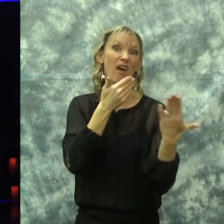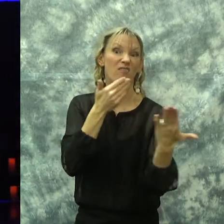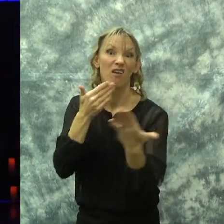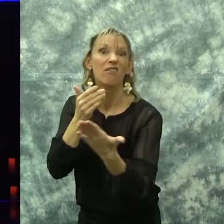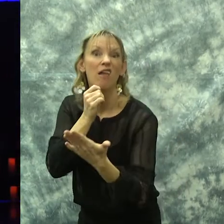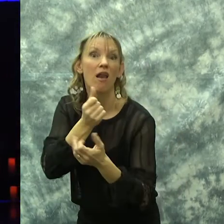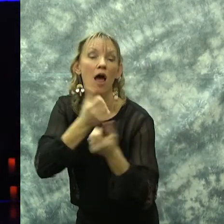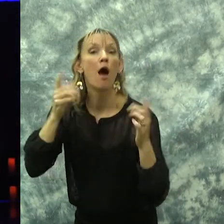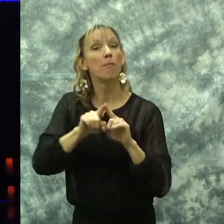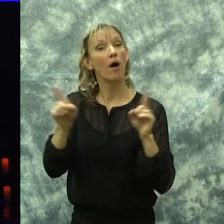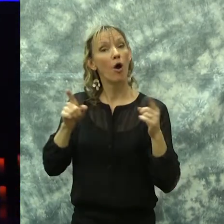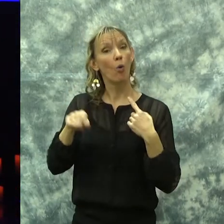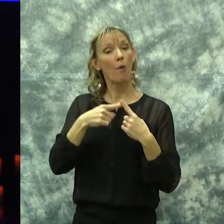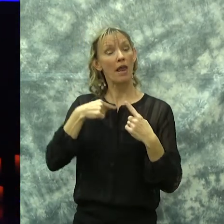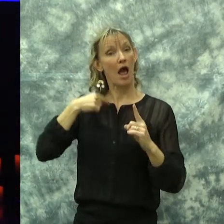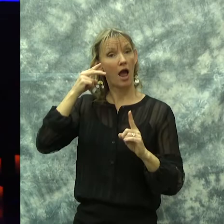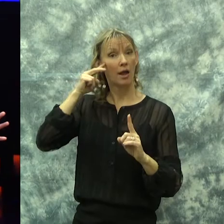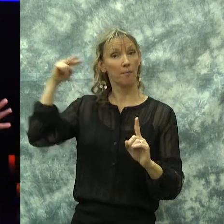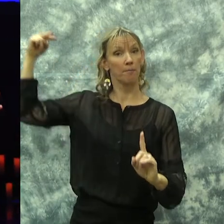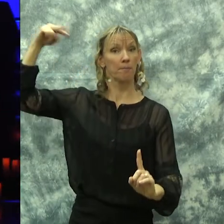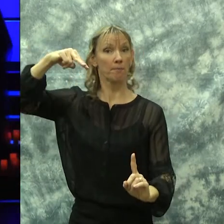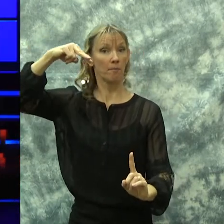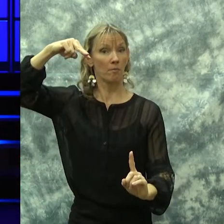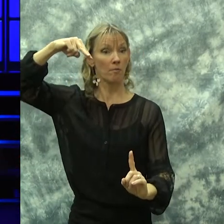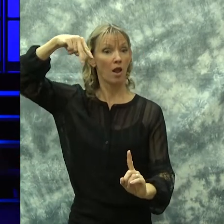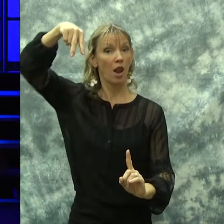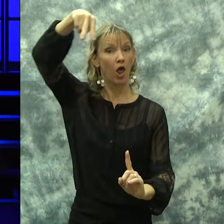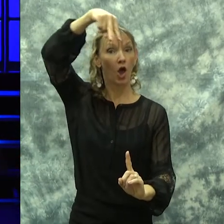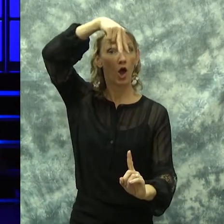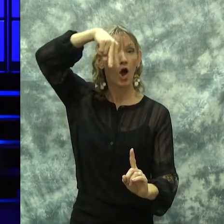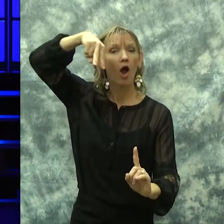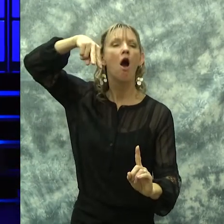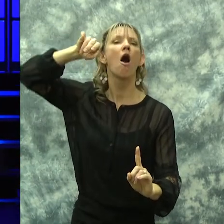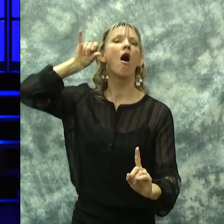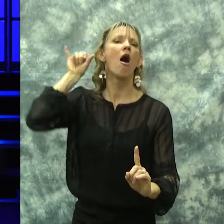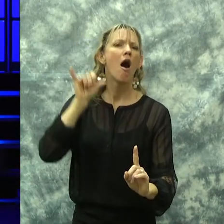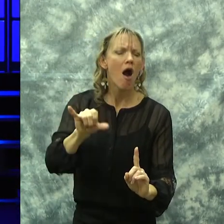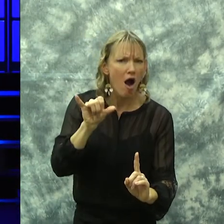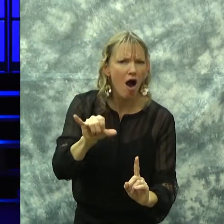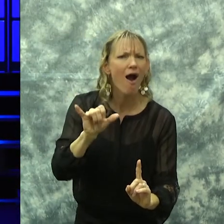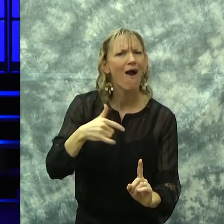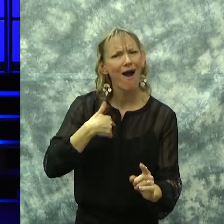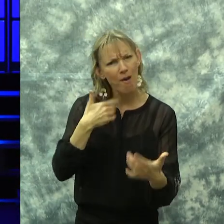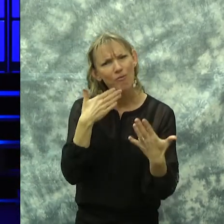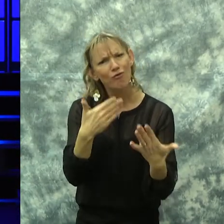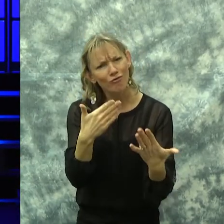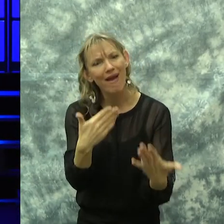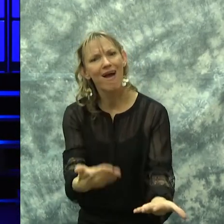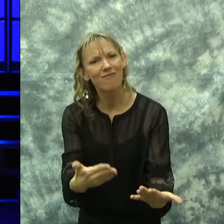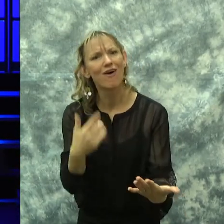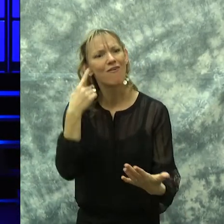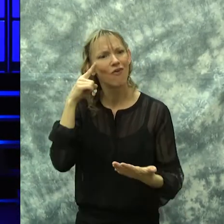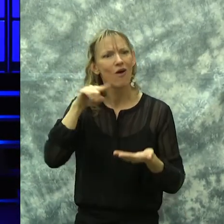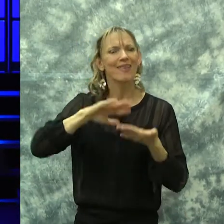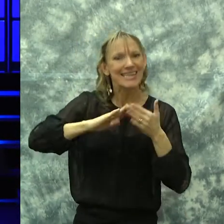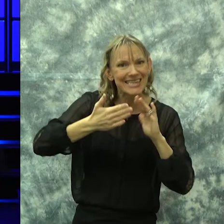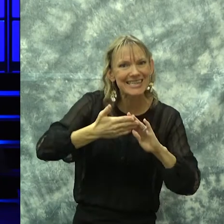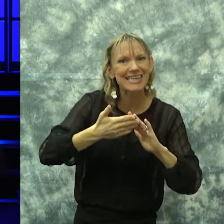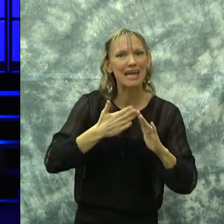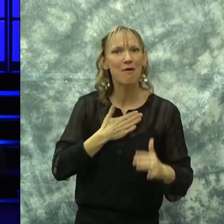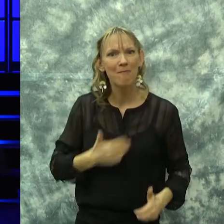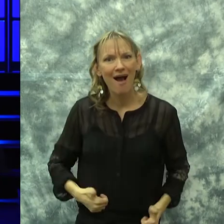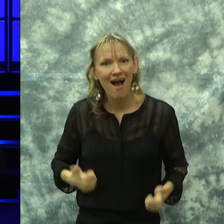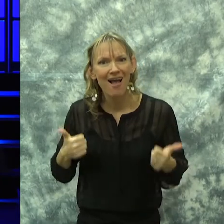see it from a higher standpoint, from a panoramic view, I'm just so grateful. I'm so grateful for the city of